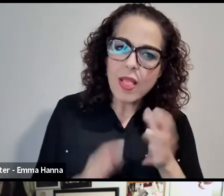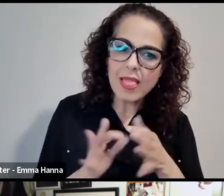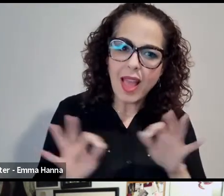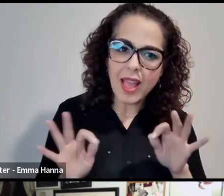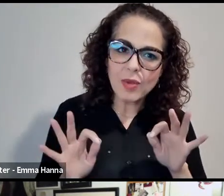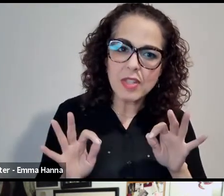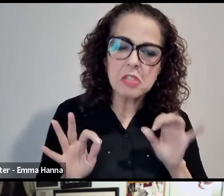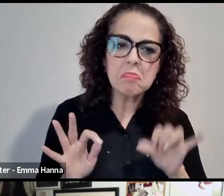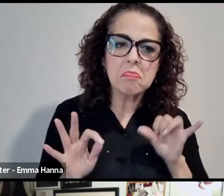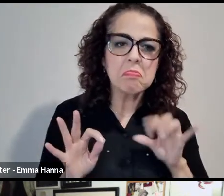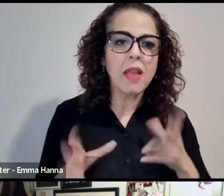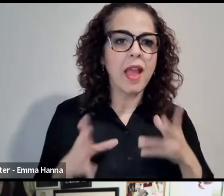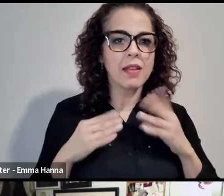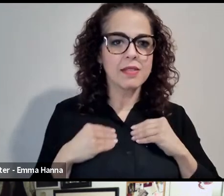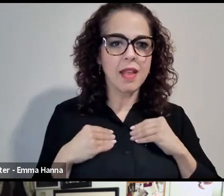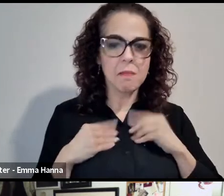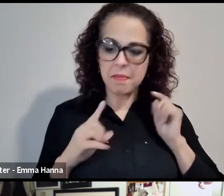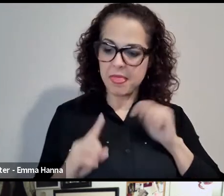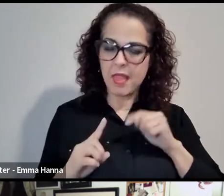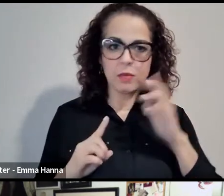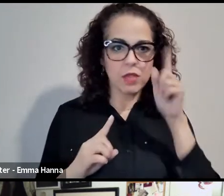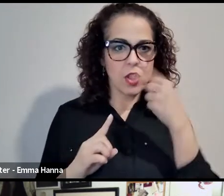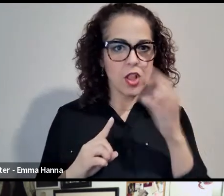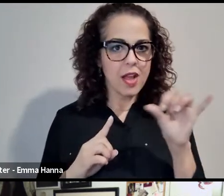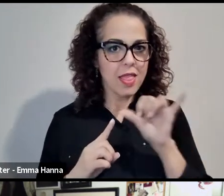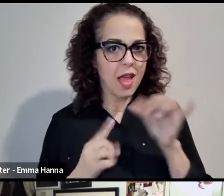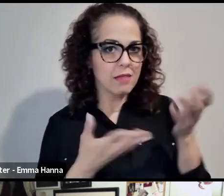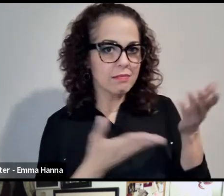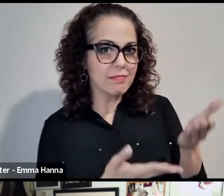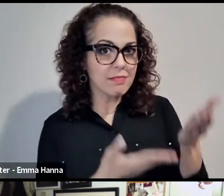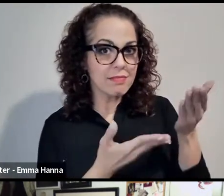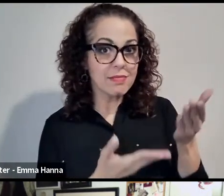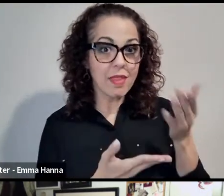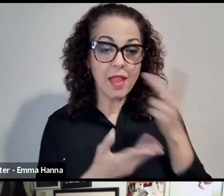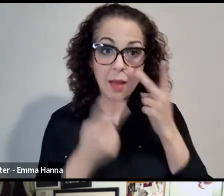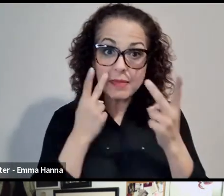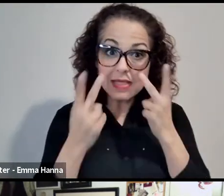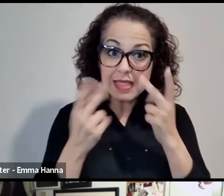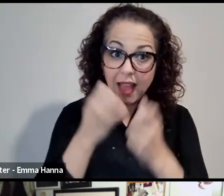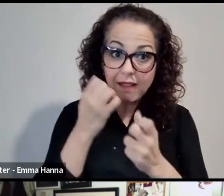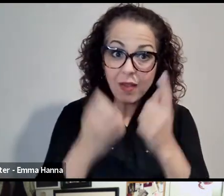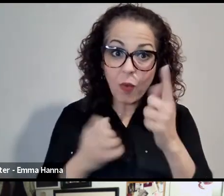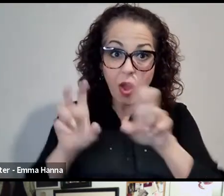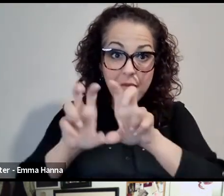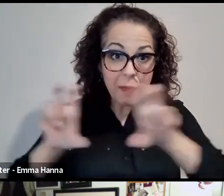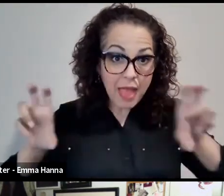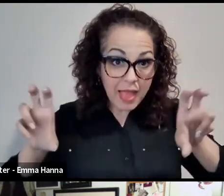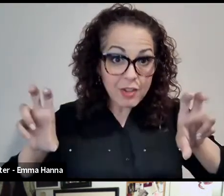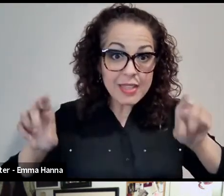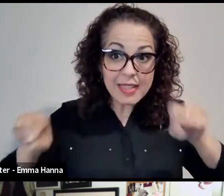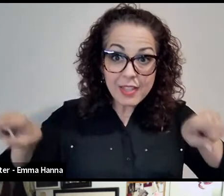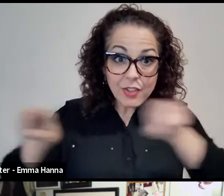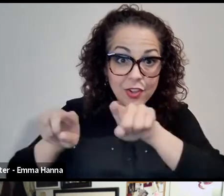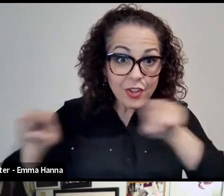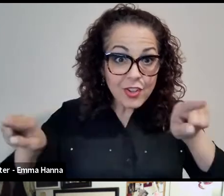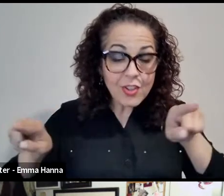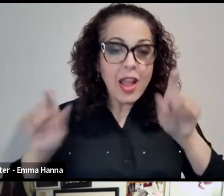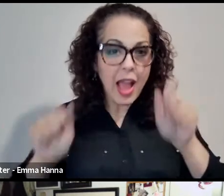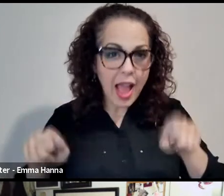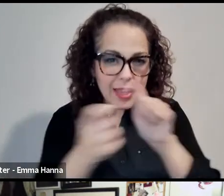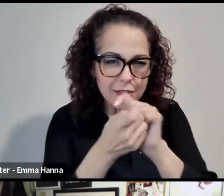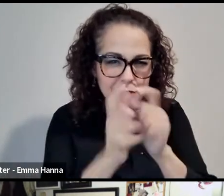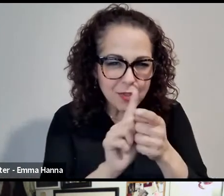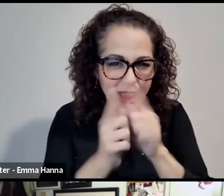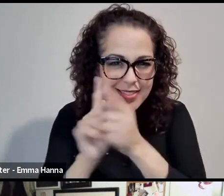this is what things look like. Like right now, so I'm looking at everybody on the panel. I can translate you in my, I mean,